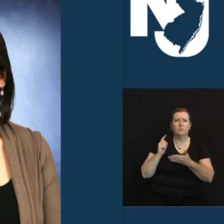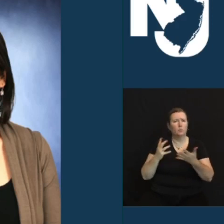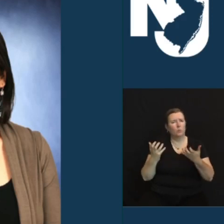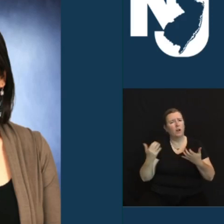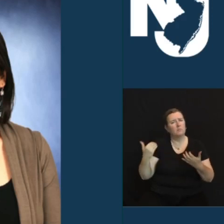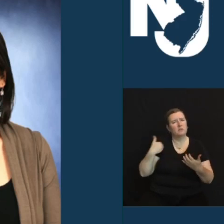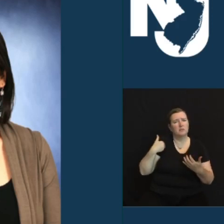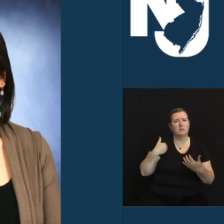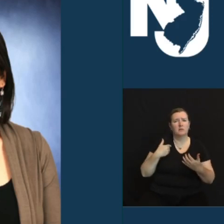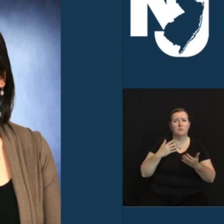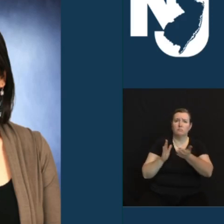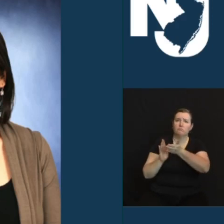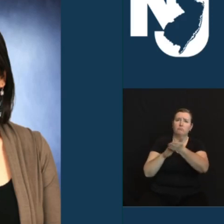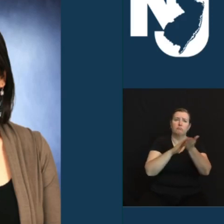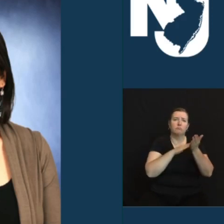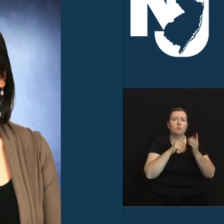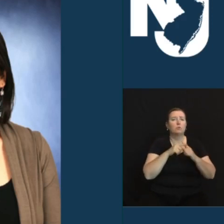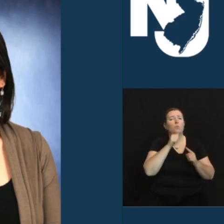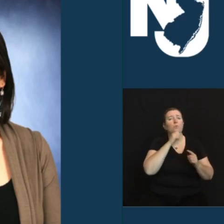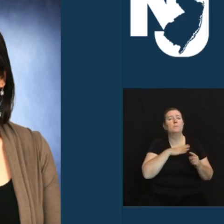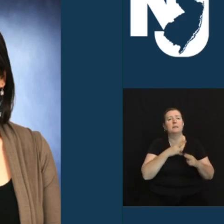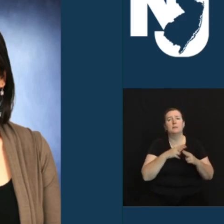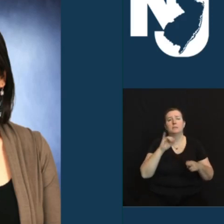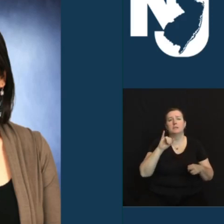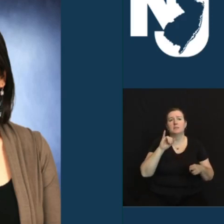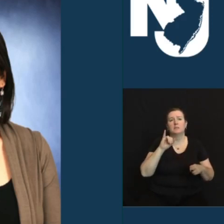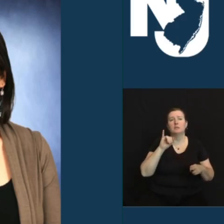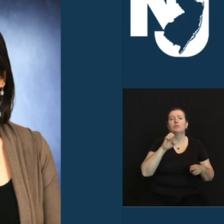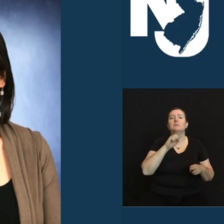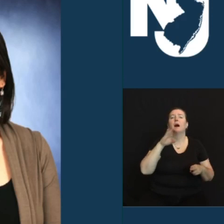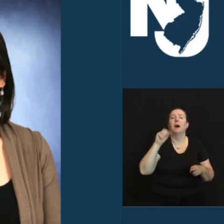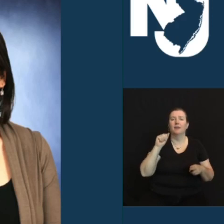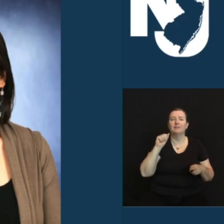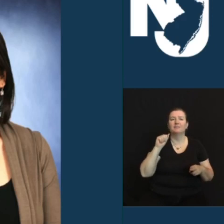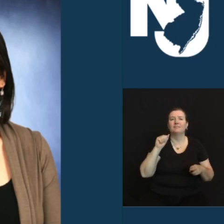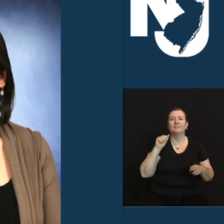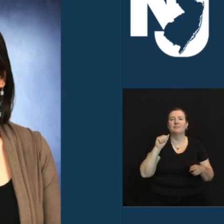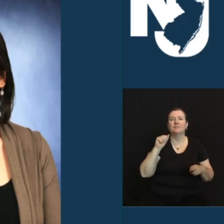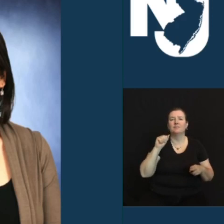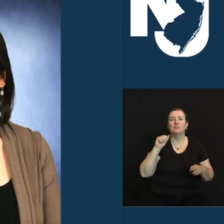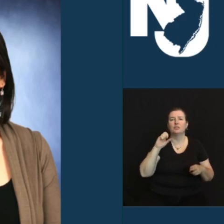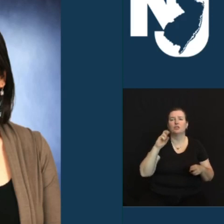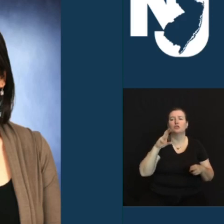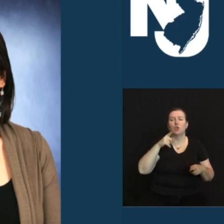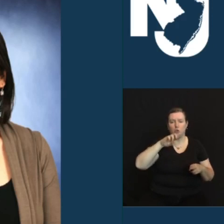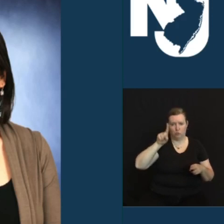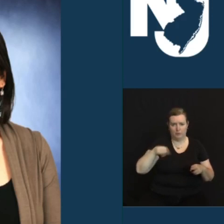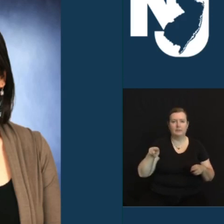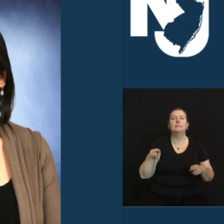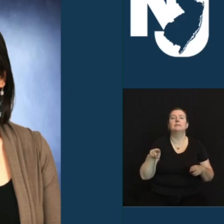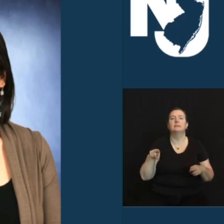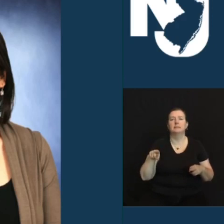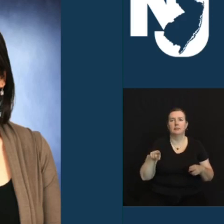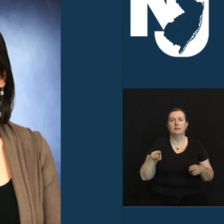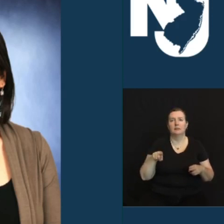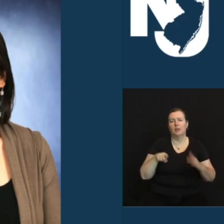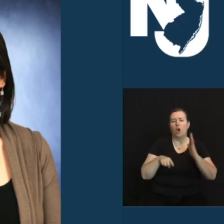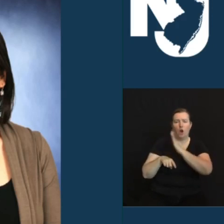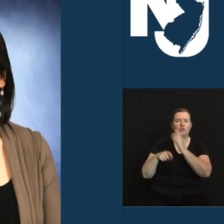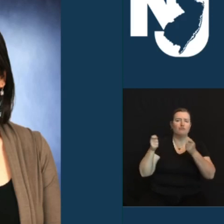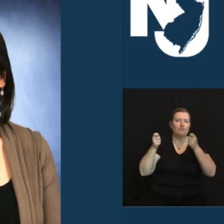out to Jessica Schultz, who's the center's director. And today, the Goddard School of Quakerbridge Road is open, offering